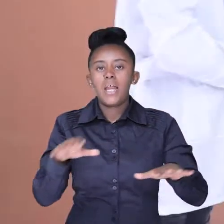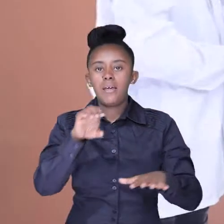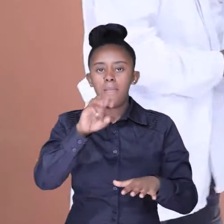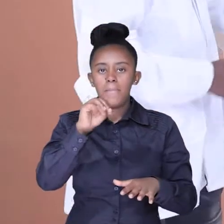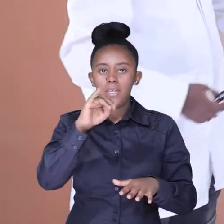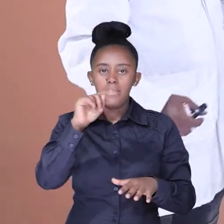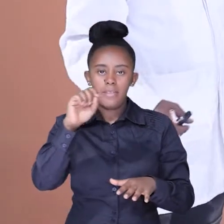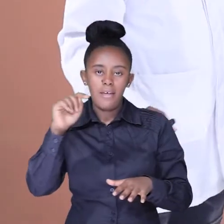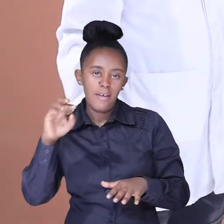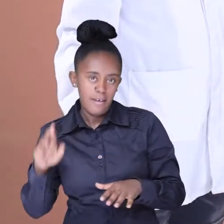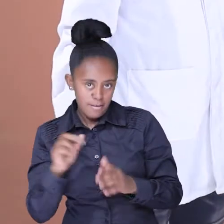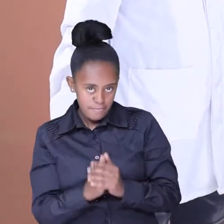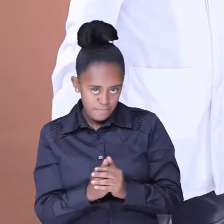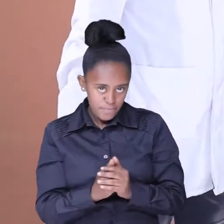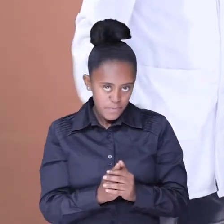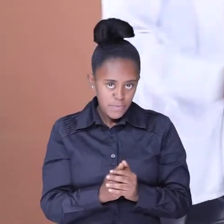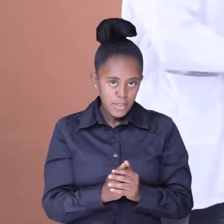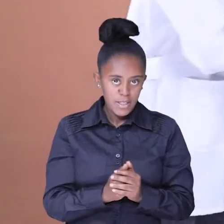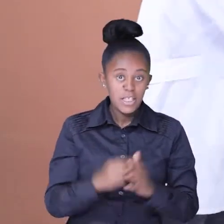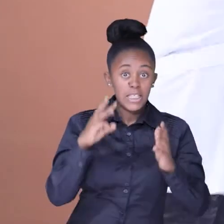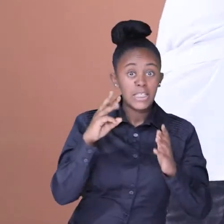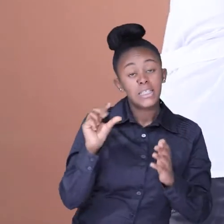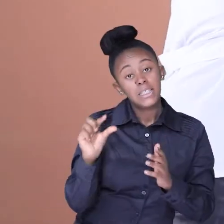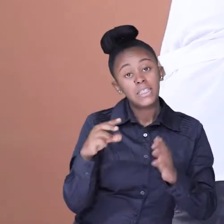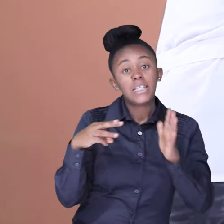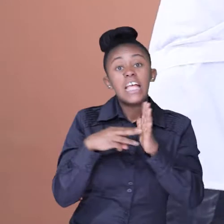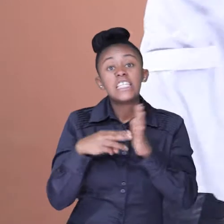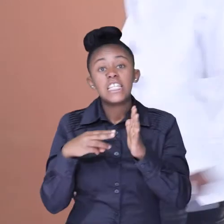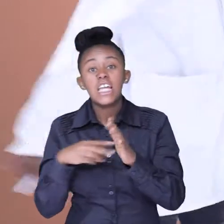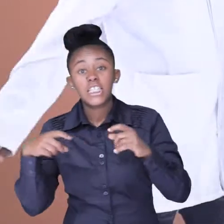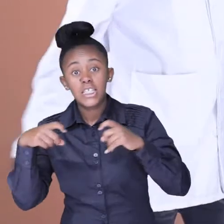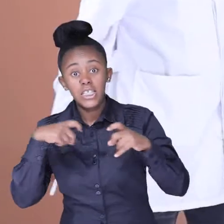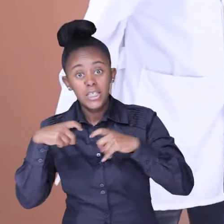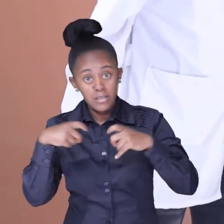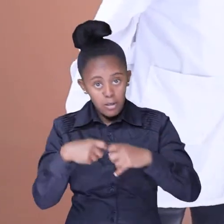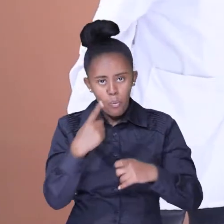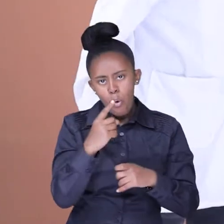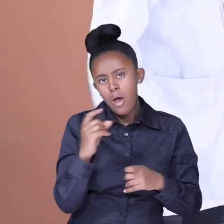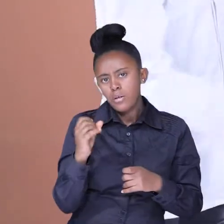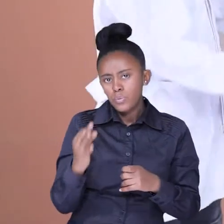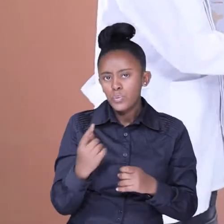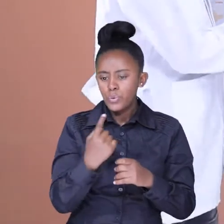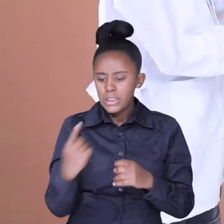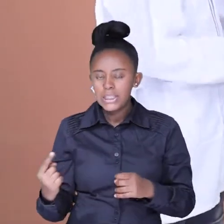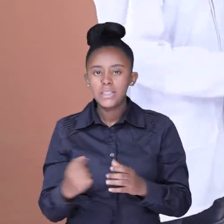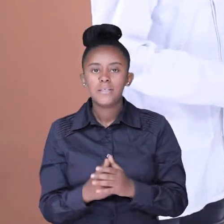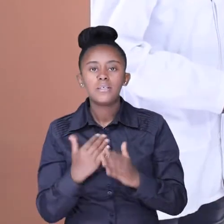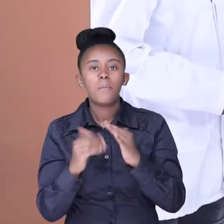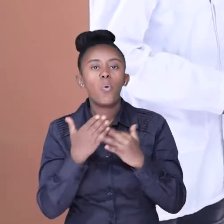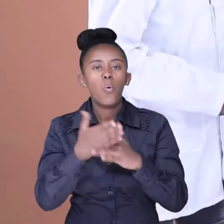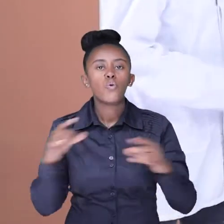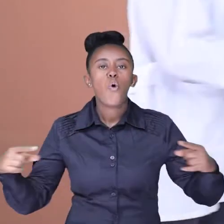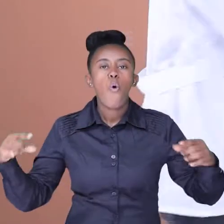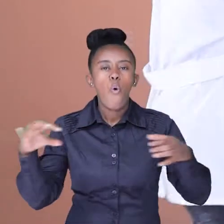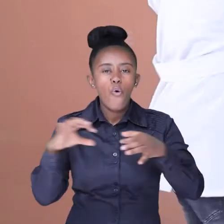So, transistors of this type have three terminals to this. One to each semiconductor rail. The connection